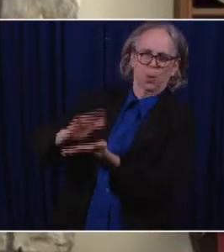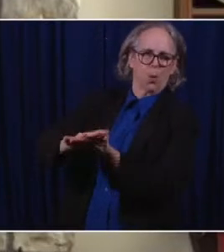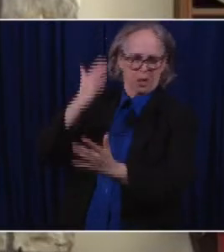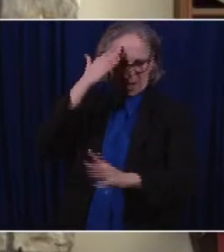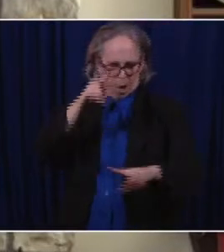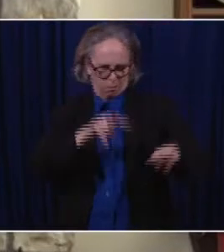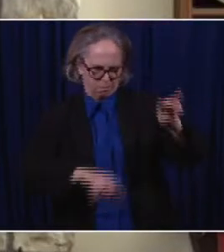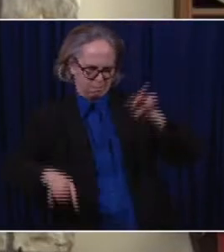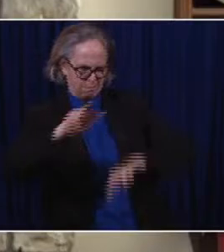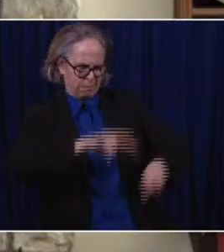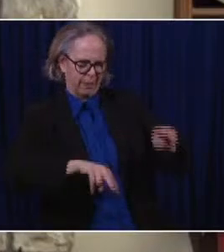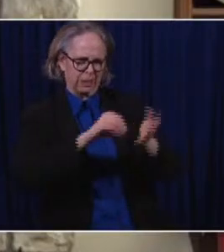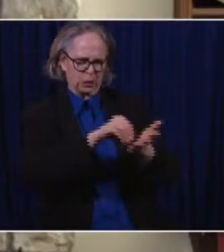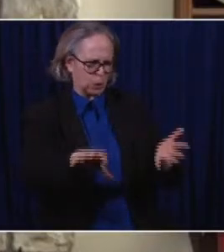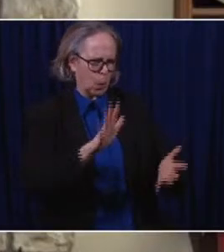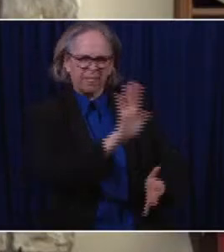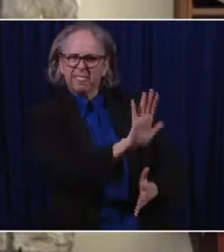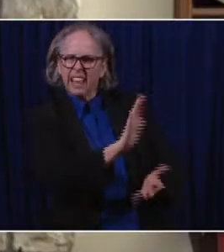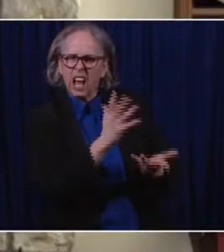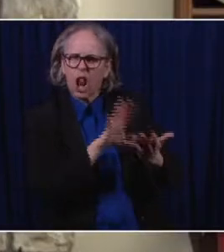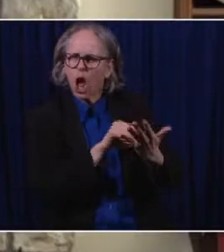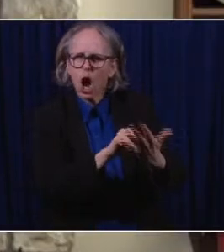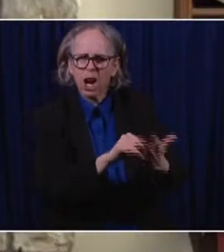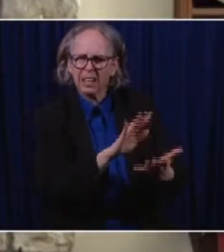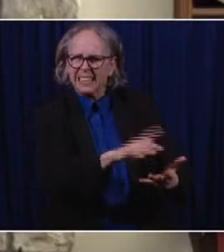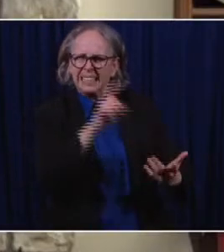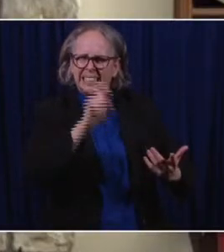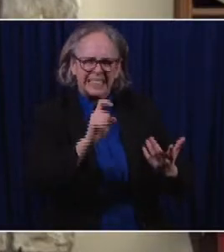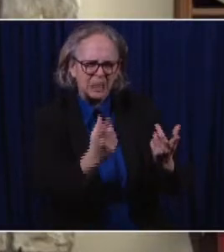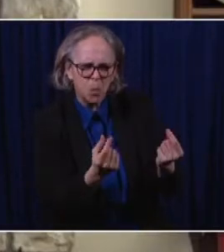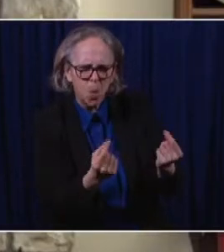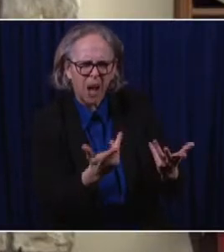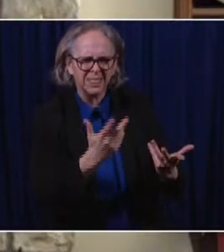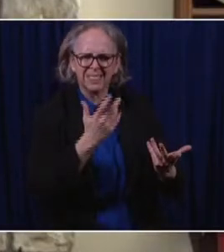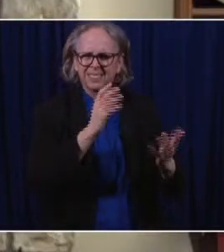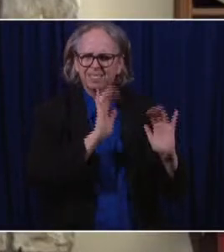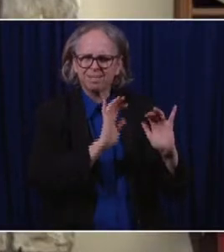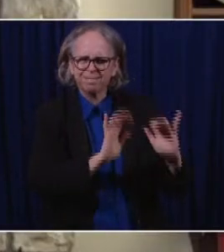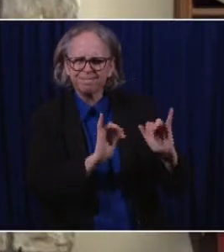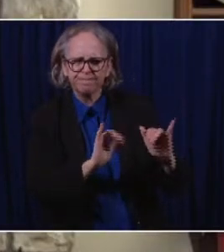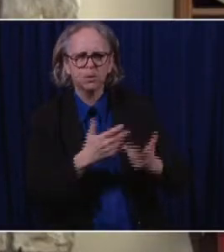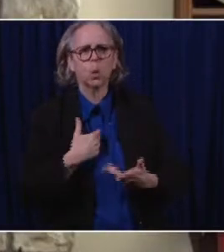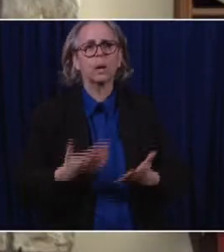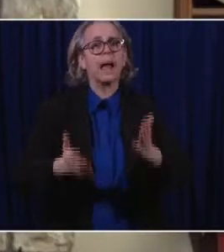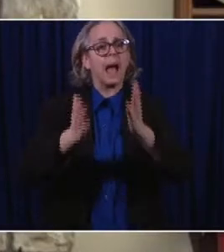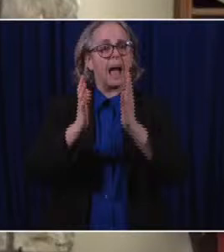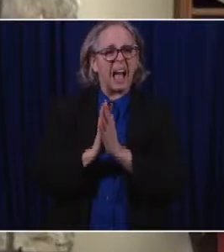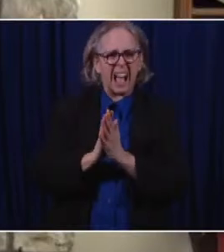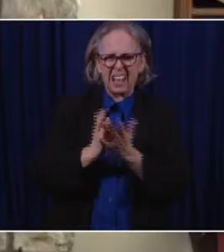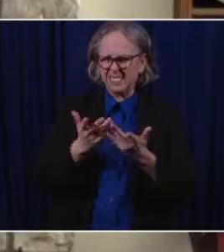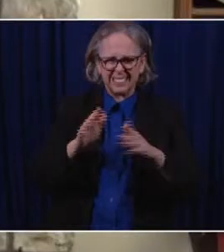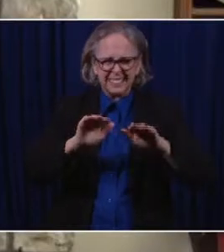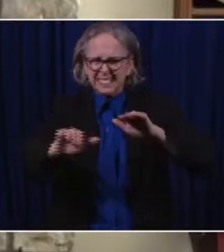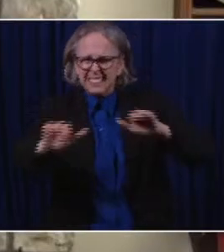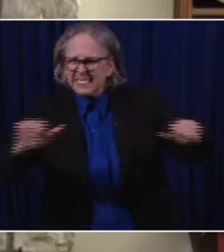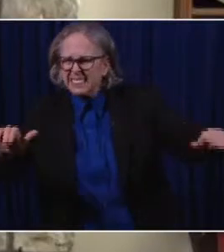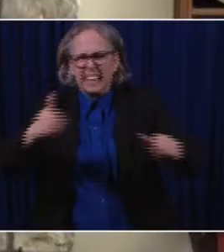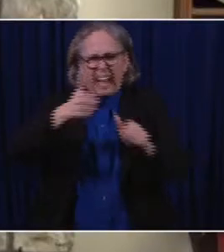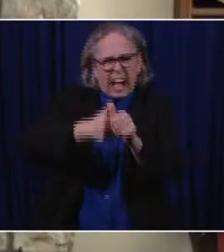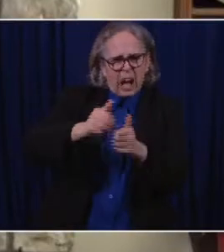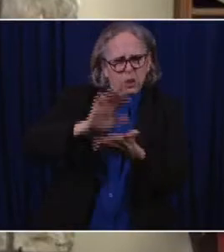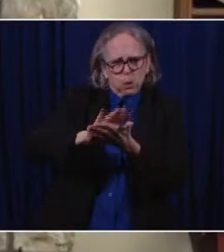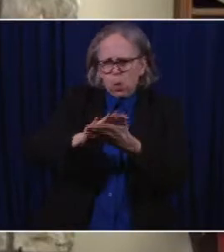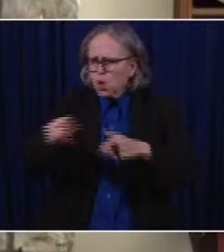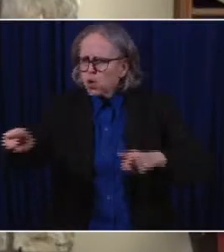pandemic. And so I'm asking them today, each school district in the state, to formulate a